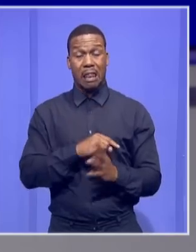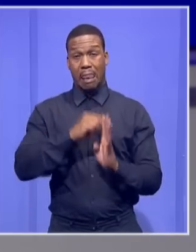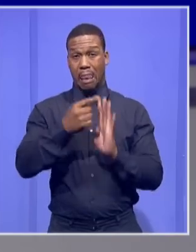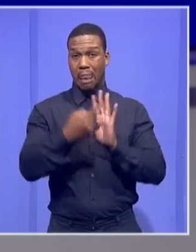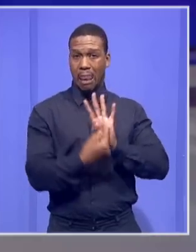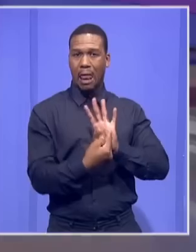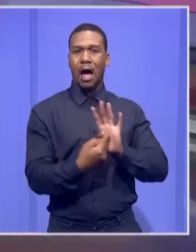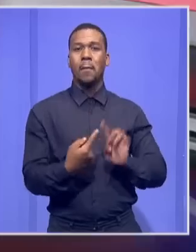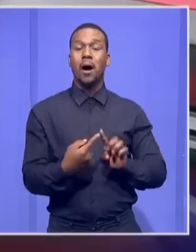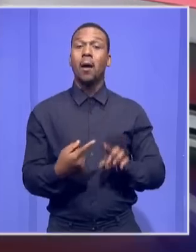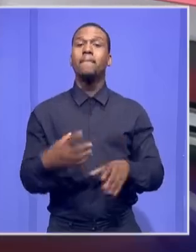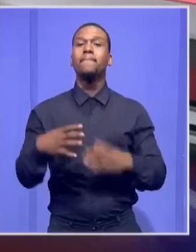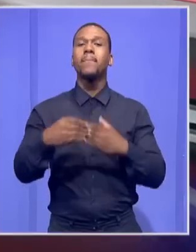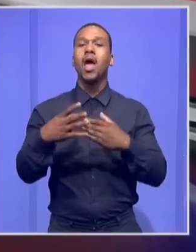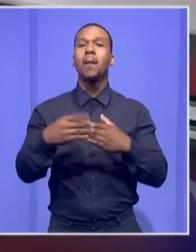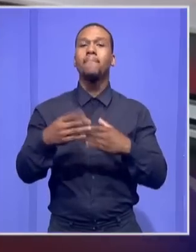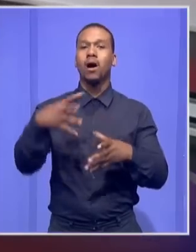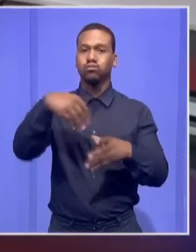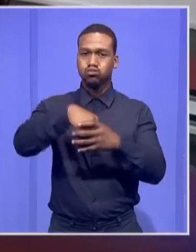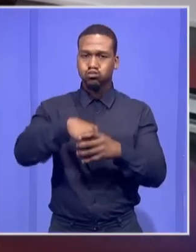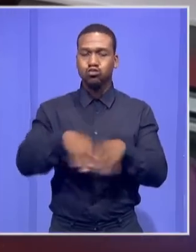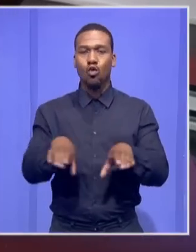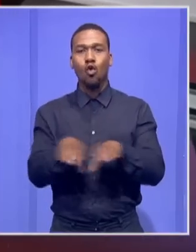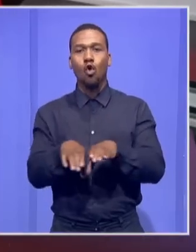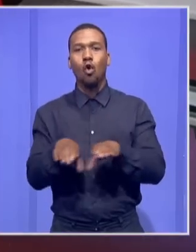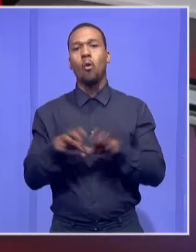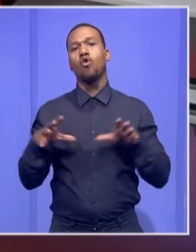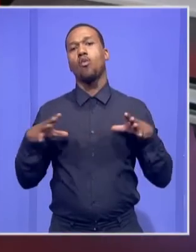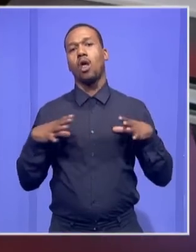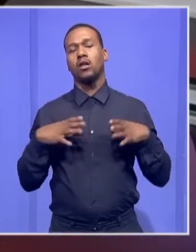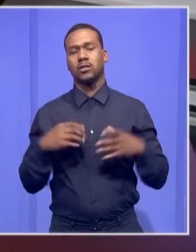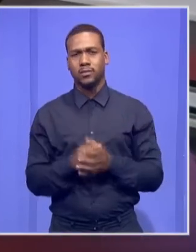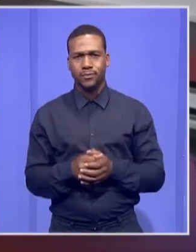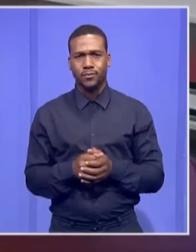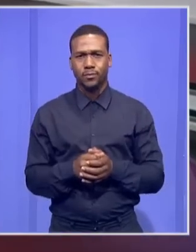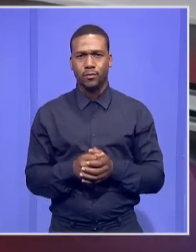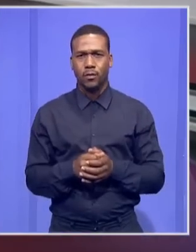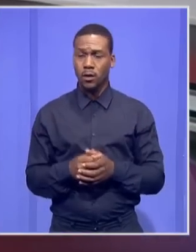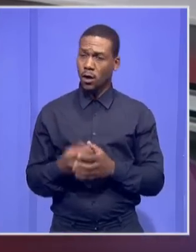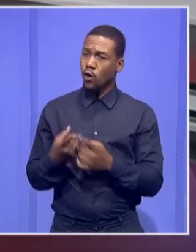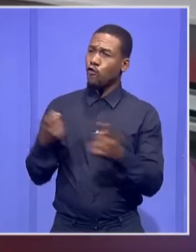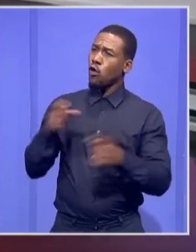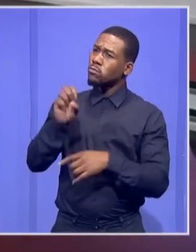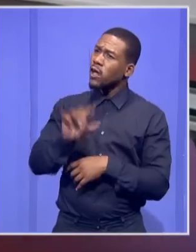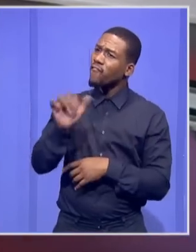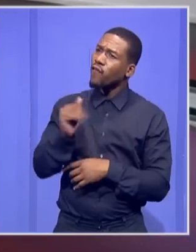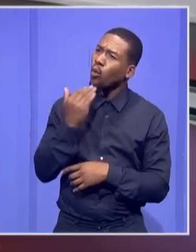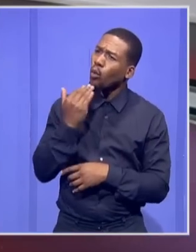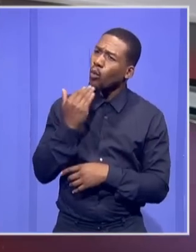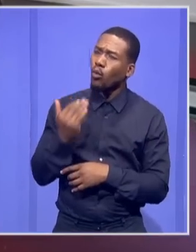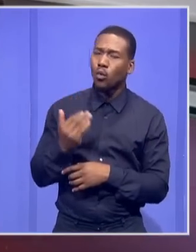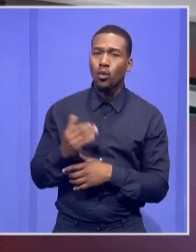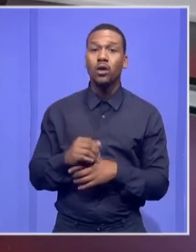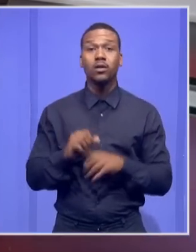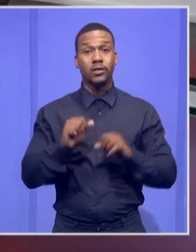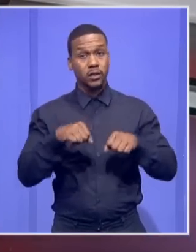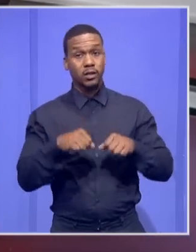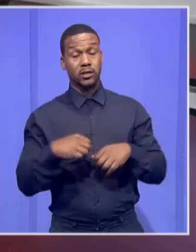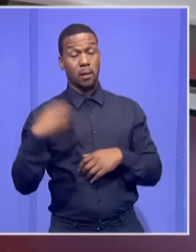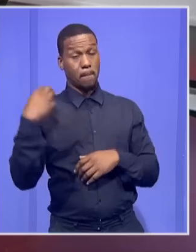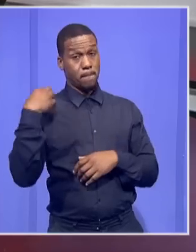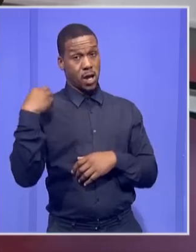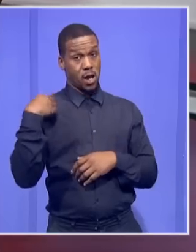South Africa? Yes, the Minister of International Relations is going to represent South Africa. Our president